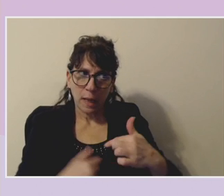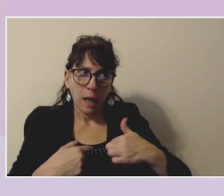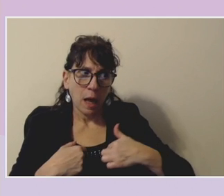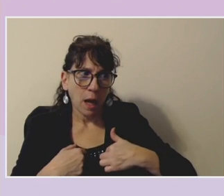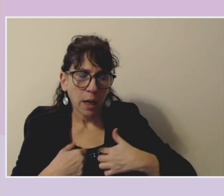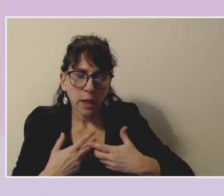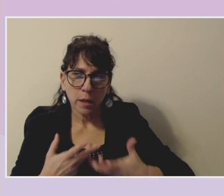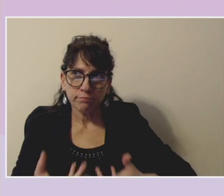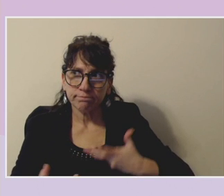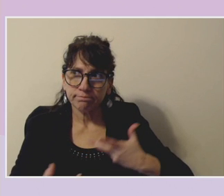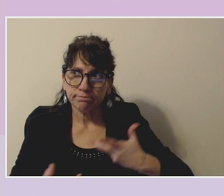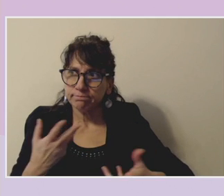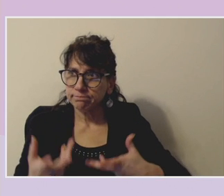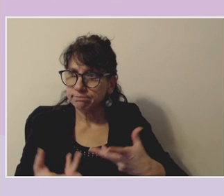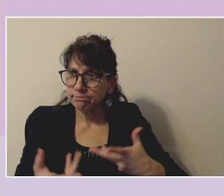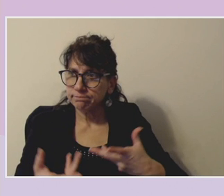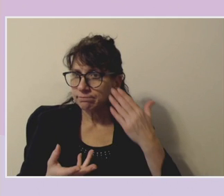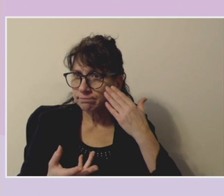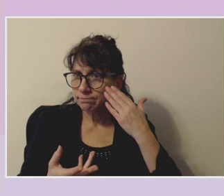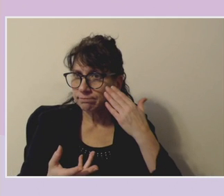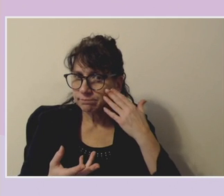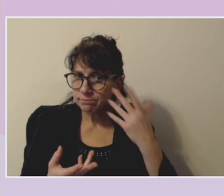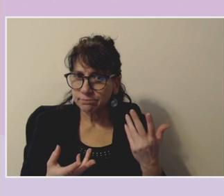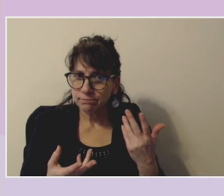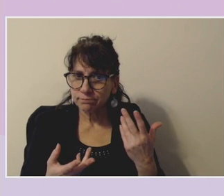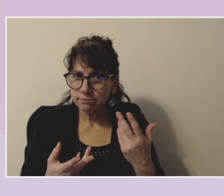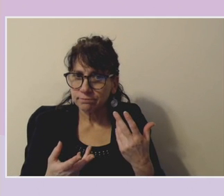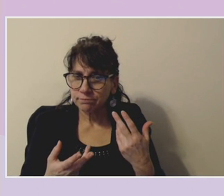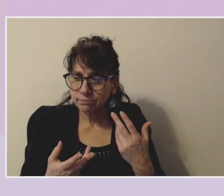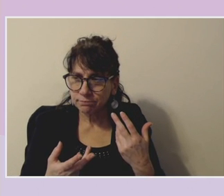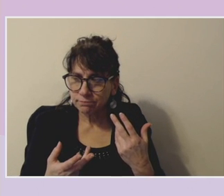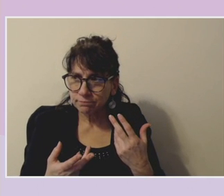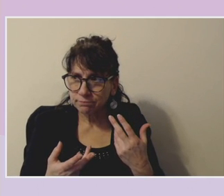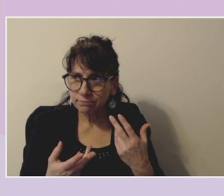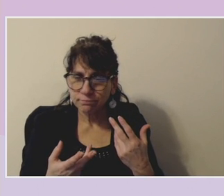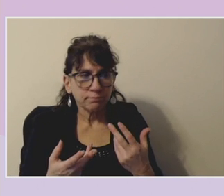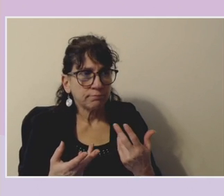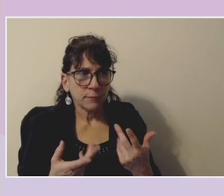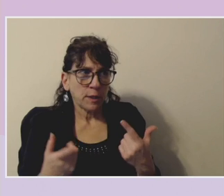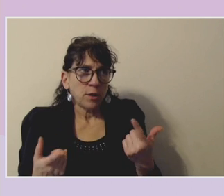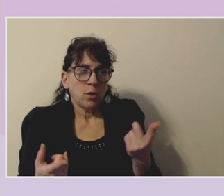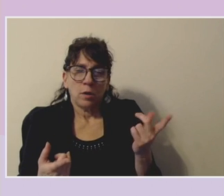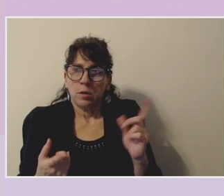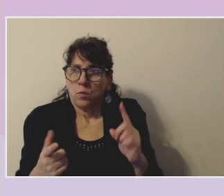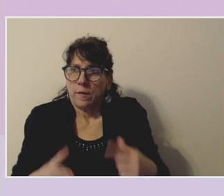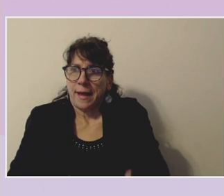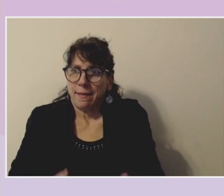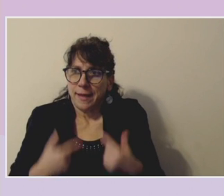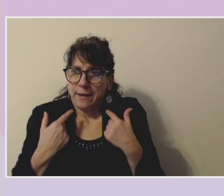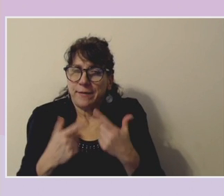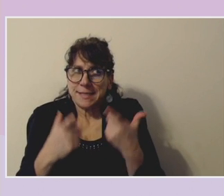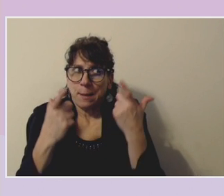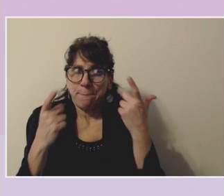know, just the basic needs that they to live is also a big